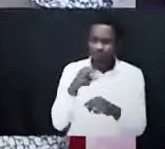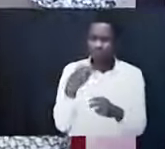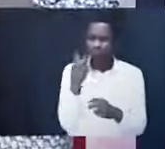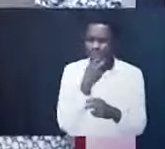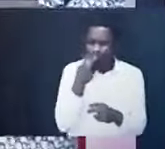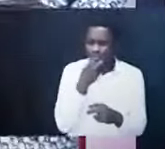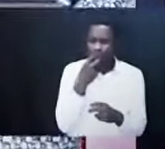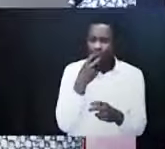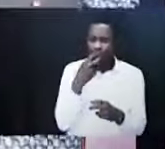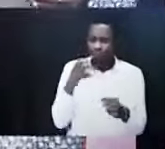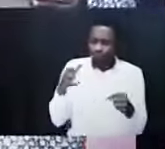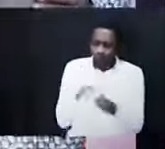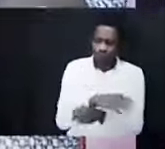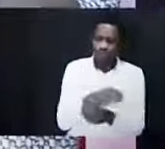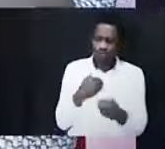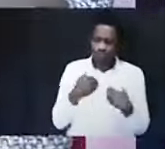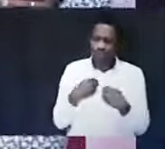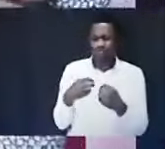himself is full of